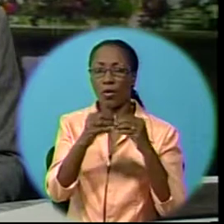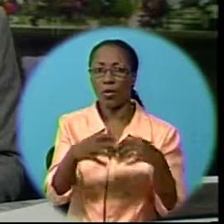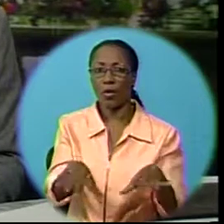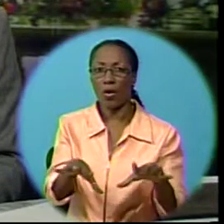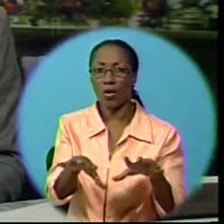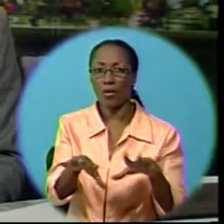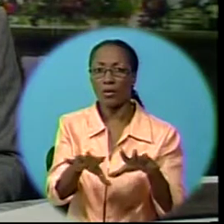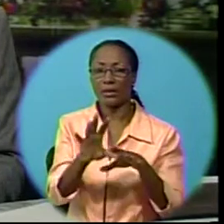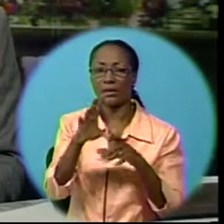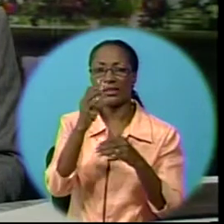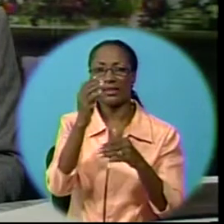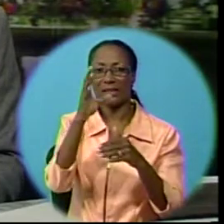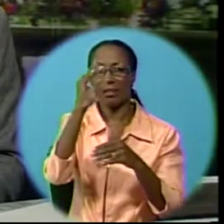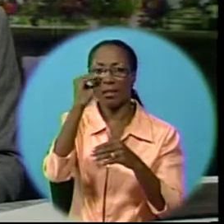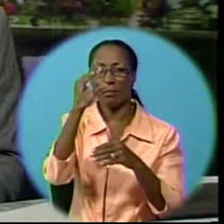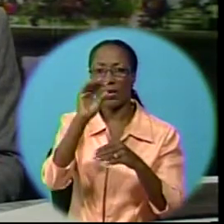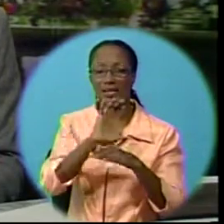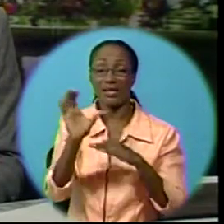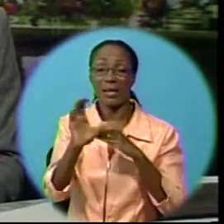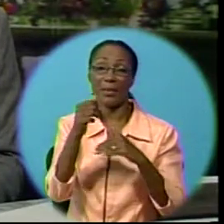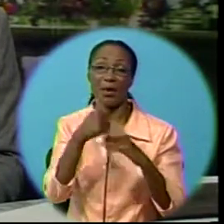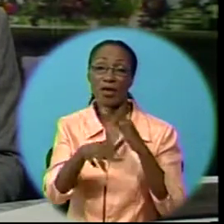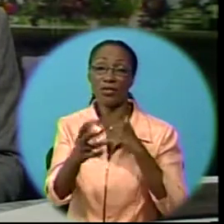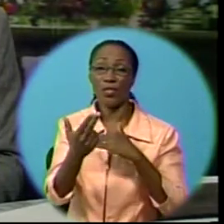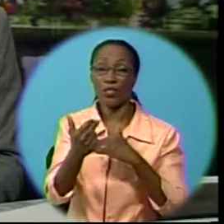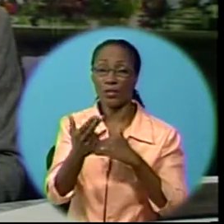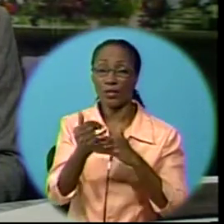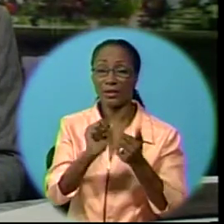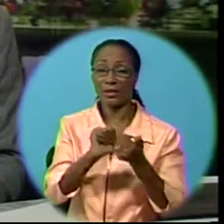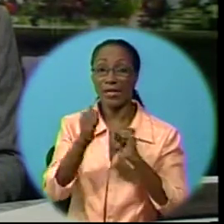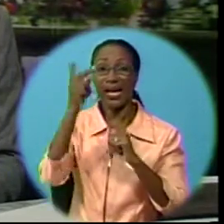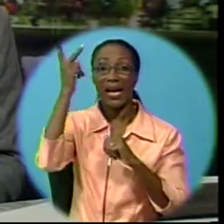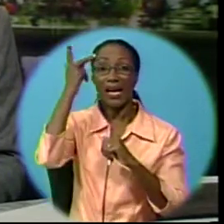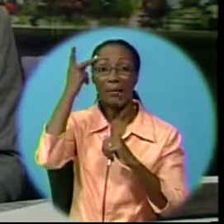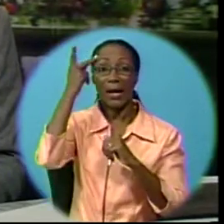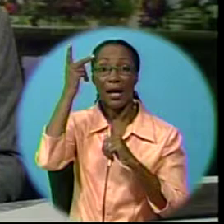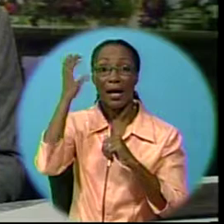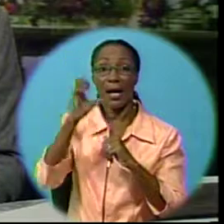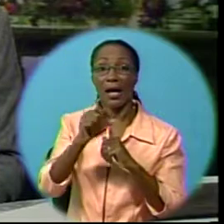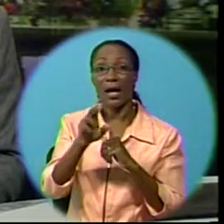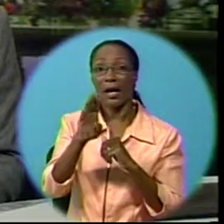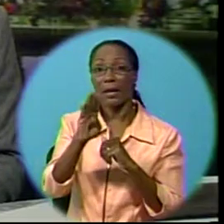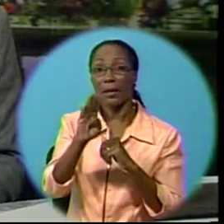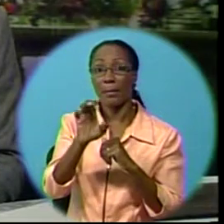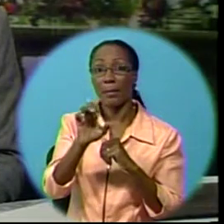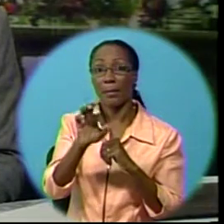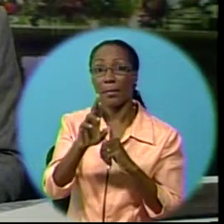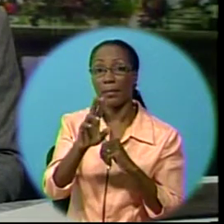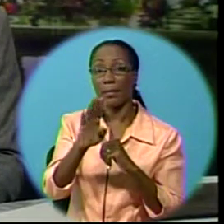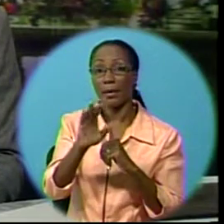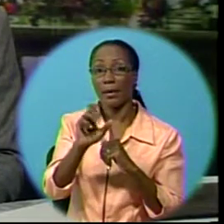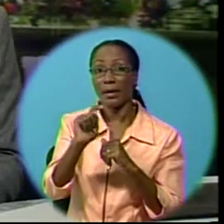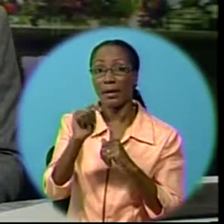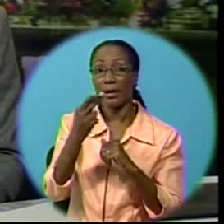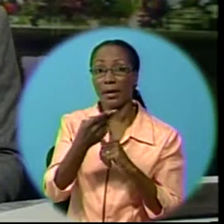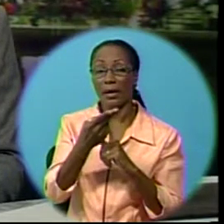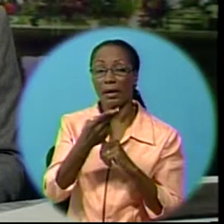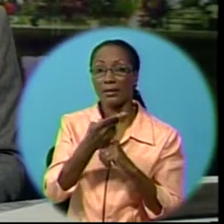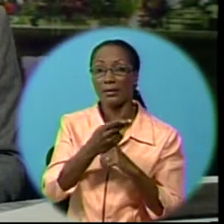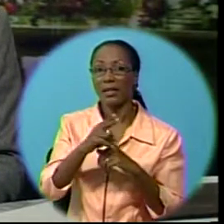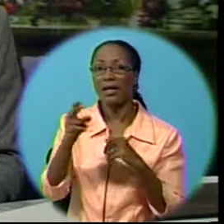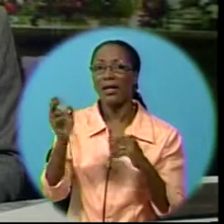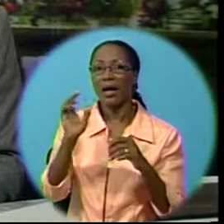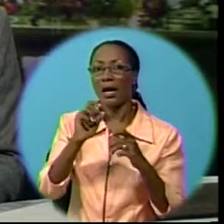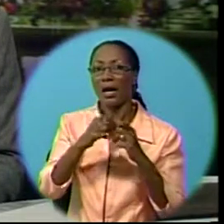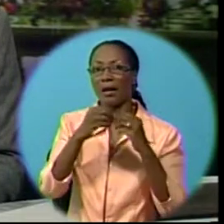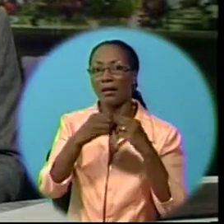consolation draw. In the boys, Caribbean under-13 champion Kamal Cumberbatch was knocked out in the second round by Egyptian Ibrahim Mohammed.